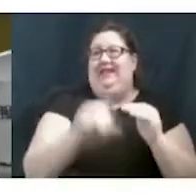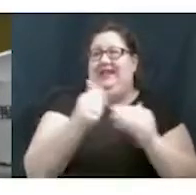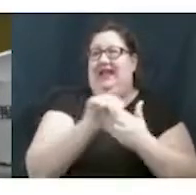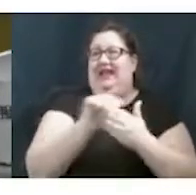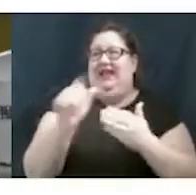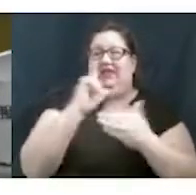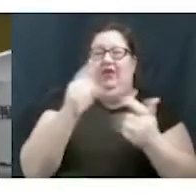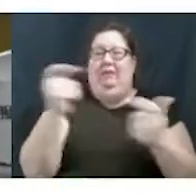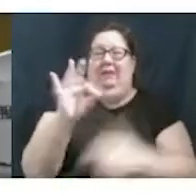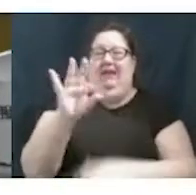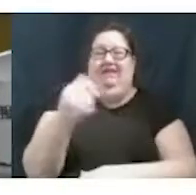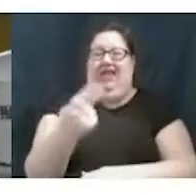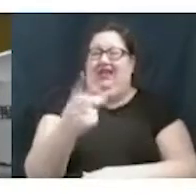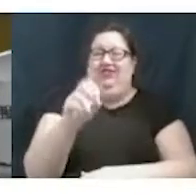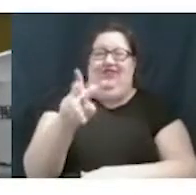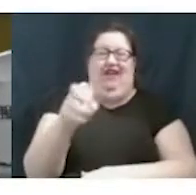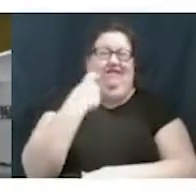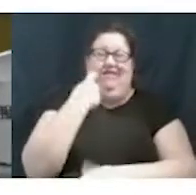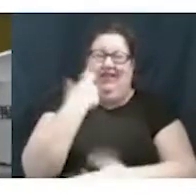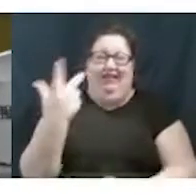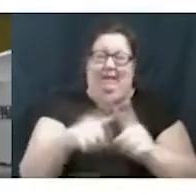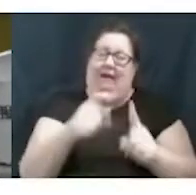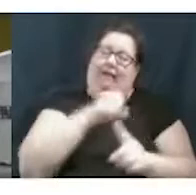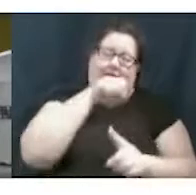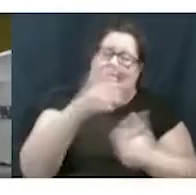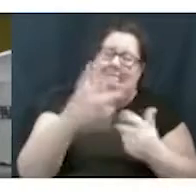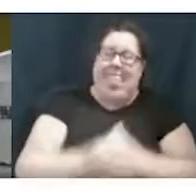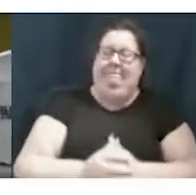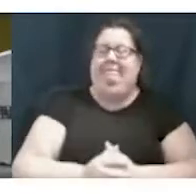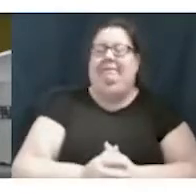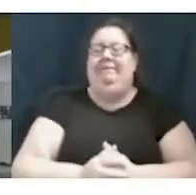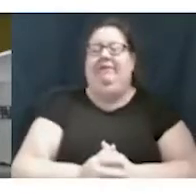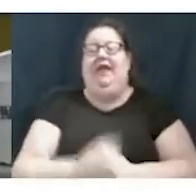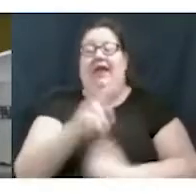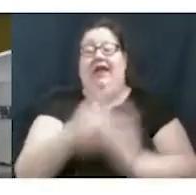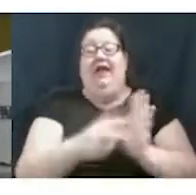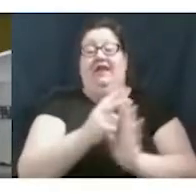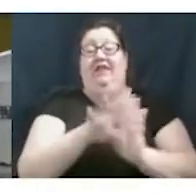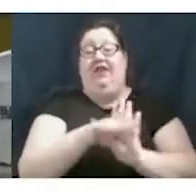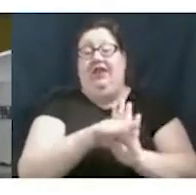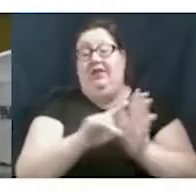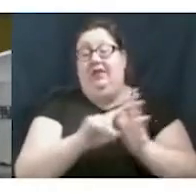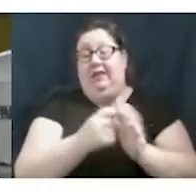flash drive these days, but I love them. Video cameras to begin with, new classroom.